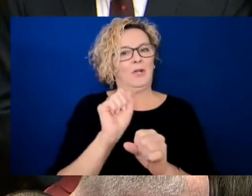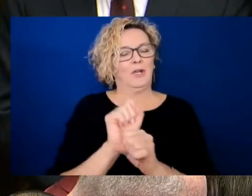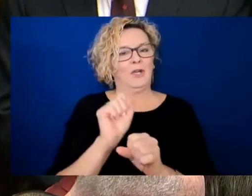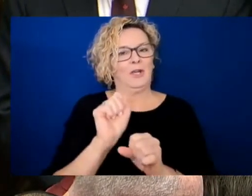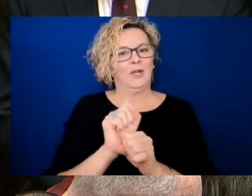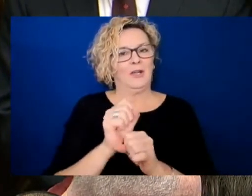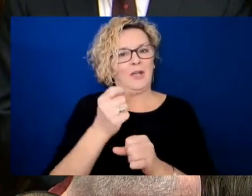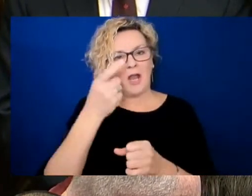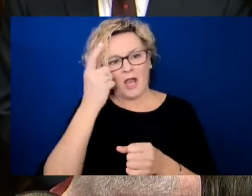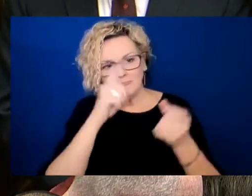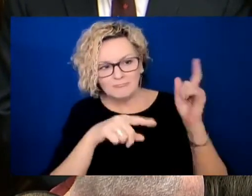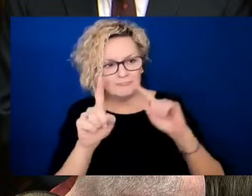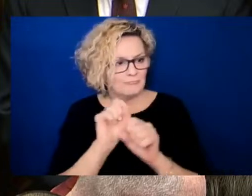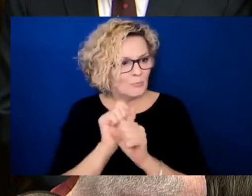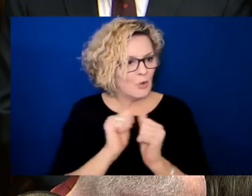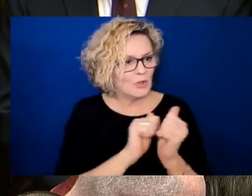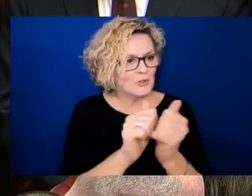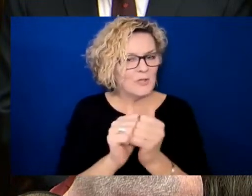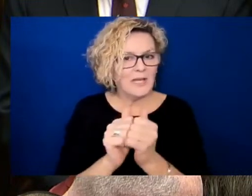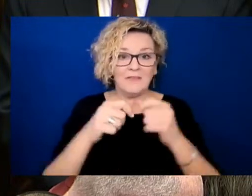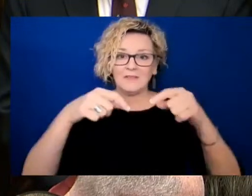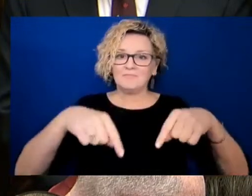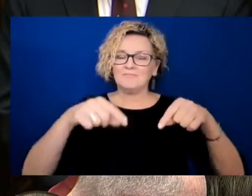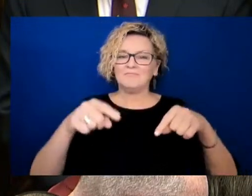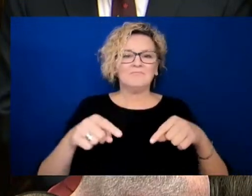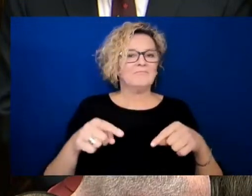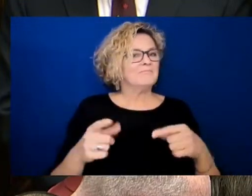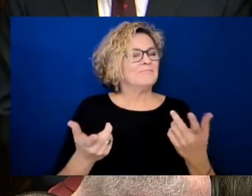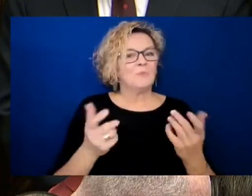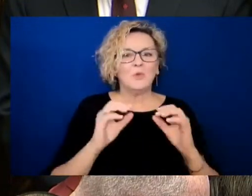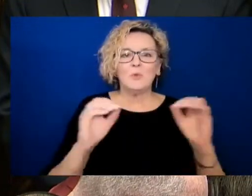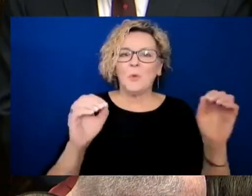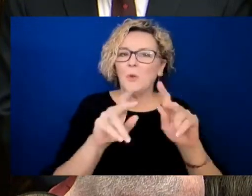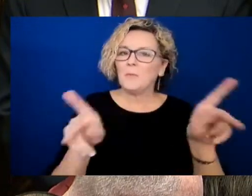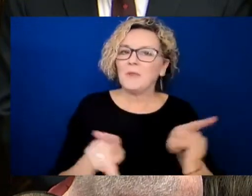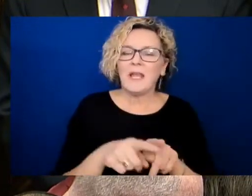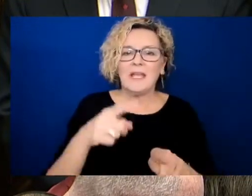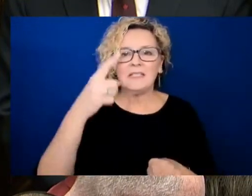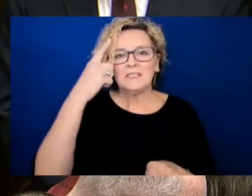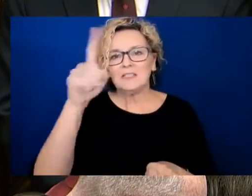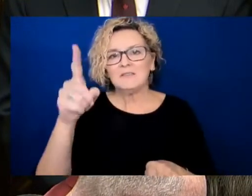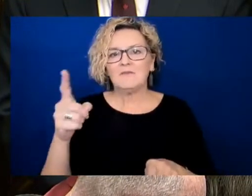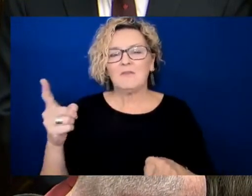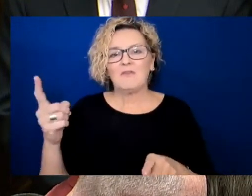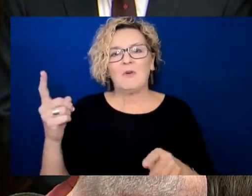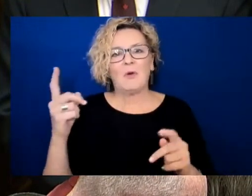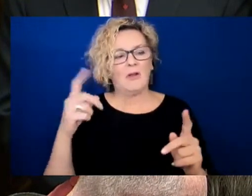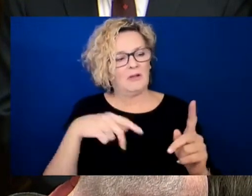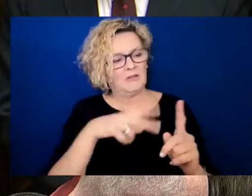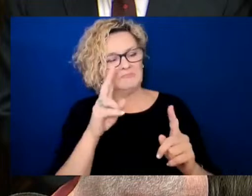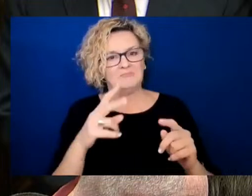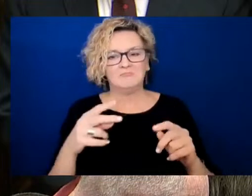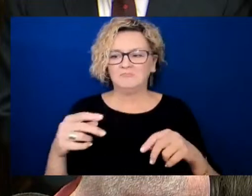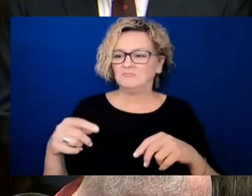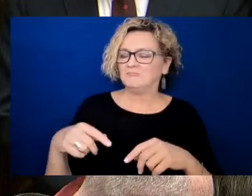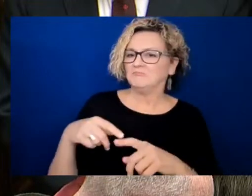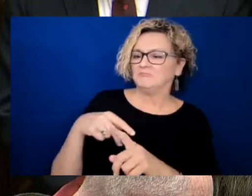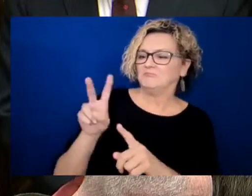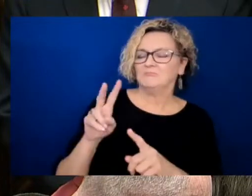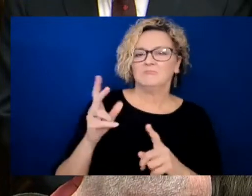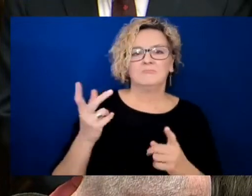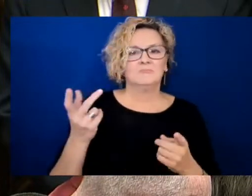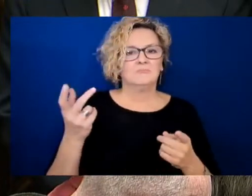or hard feelings. There's no room. We all got to talk from our